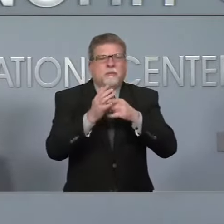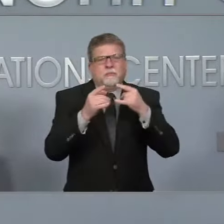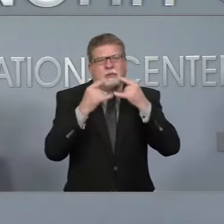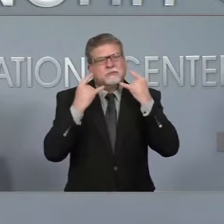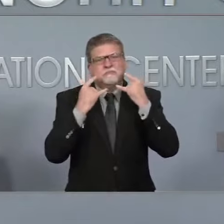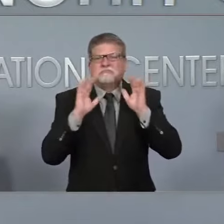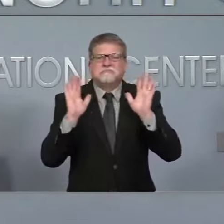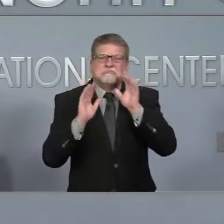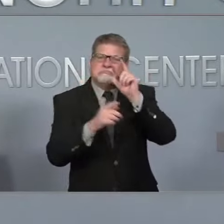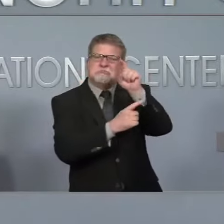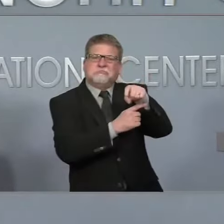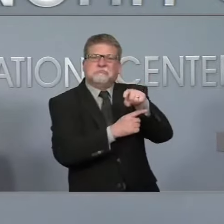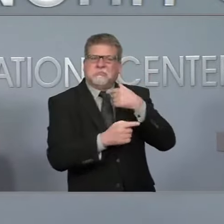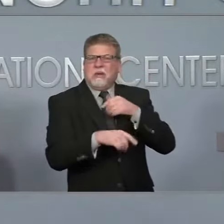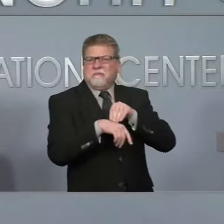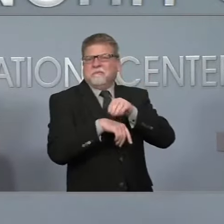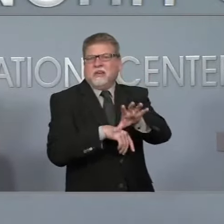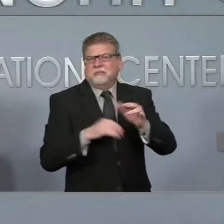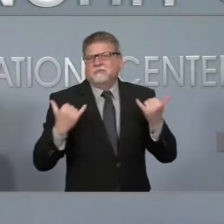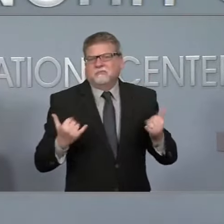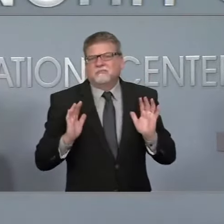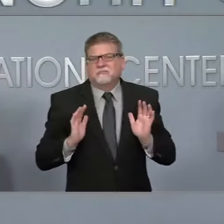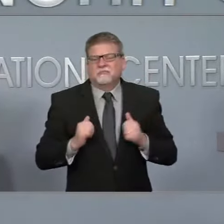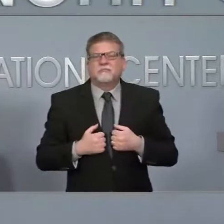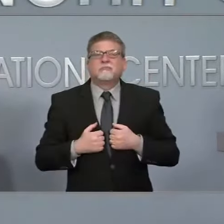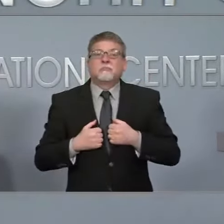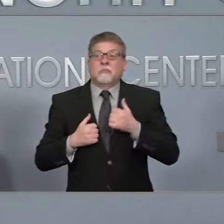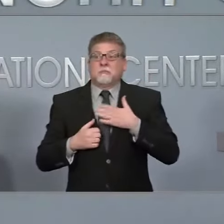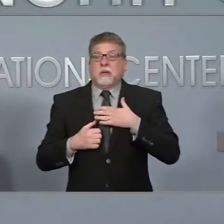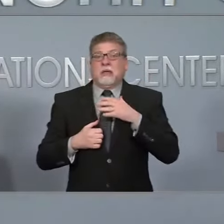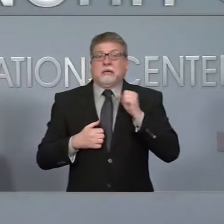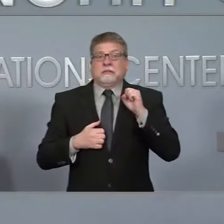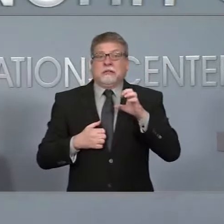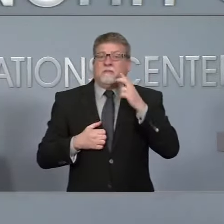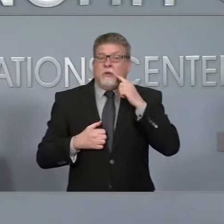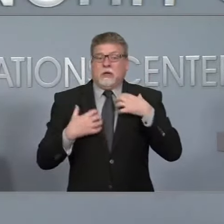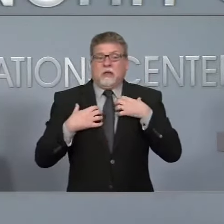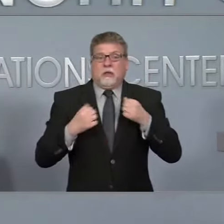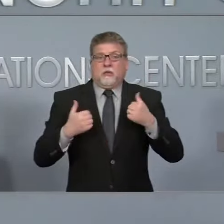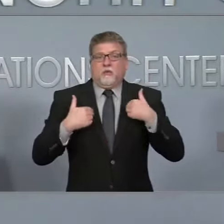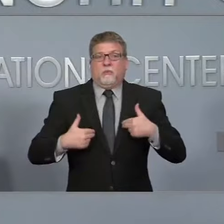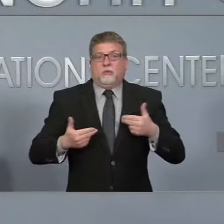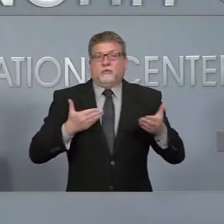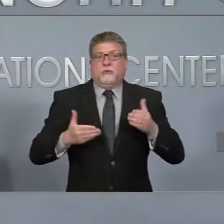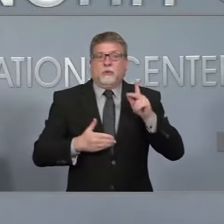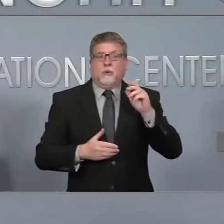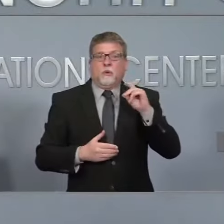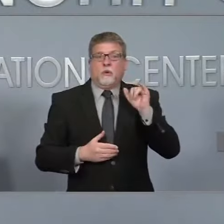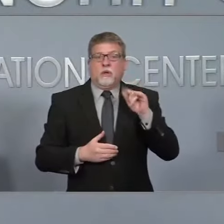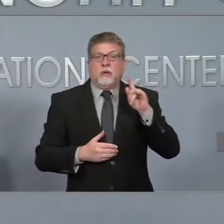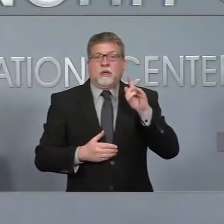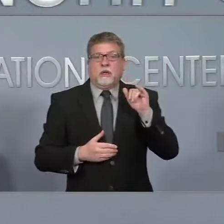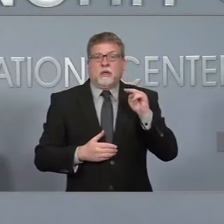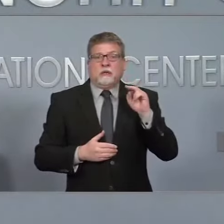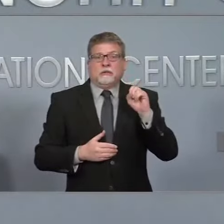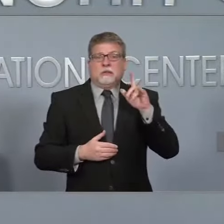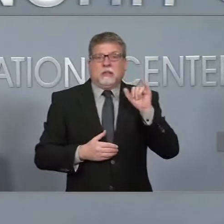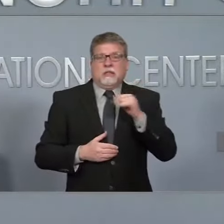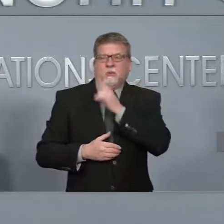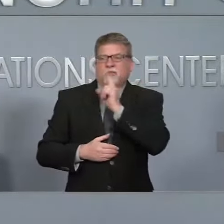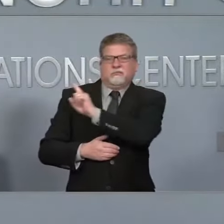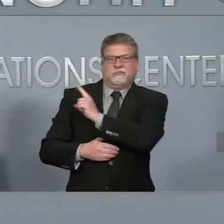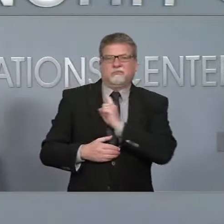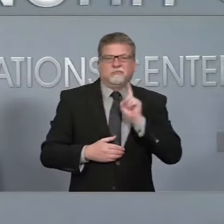Kinsley, will talk about the latest school guidance from health officials on masks, their recommended path to